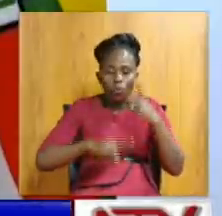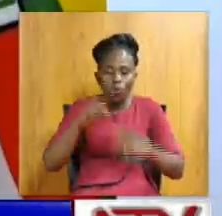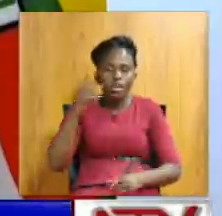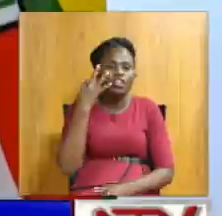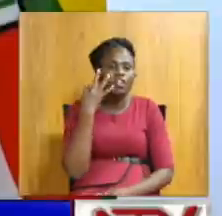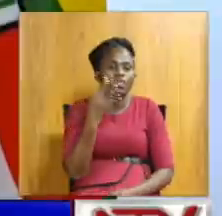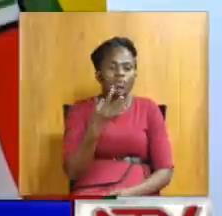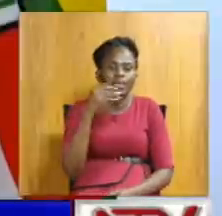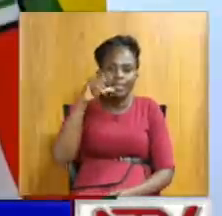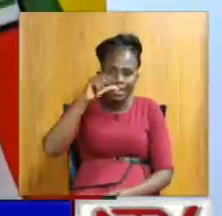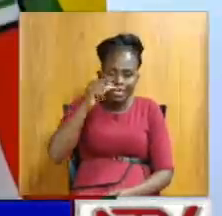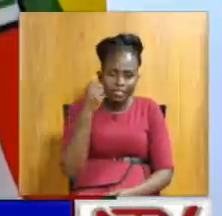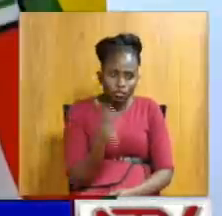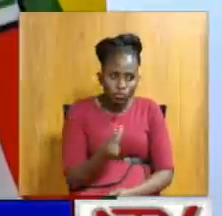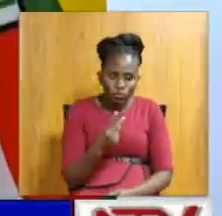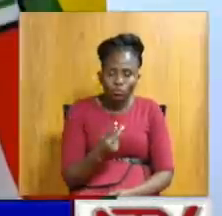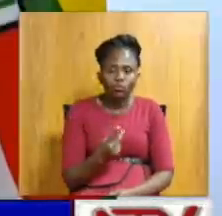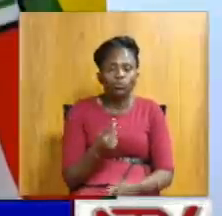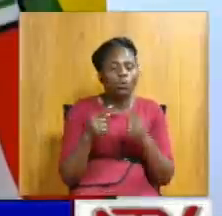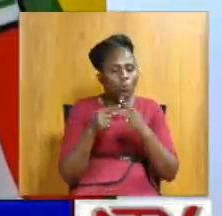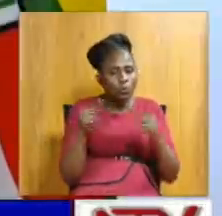392 of them unopposed.